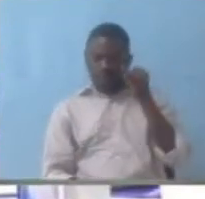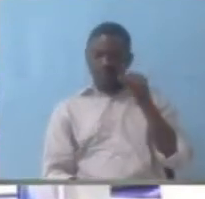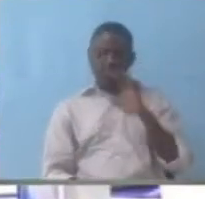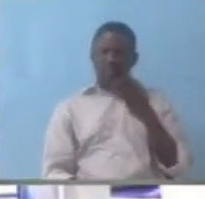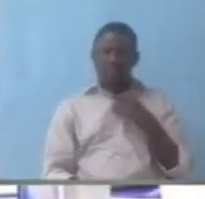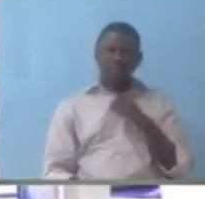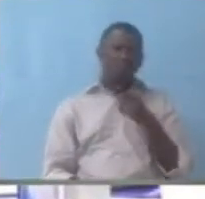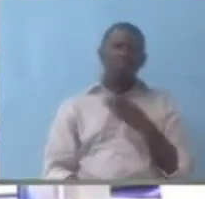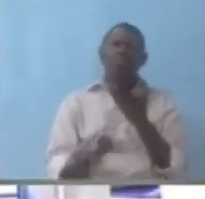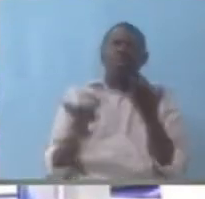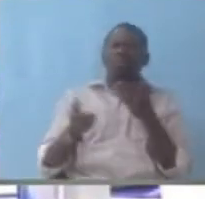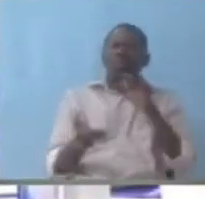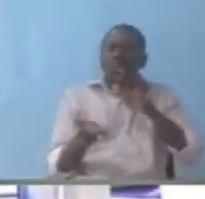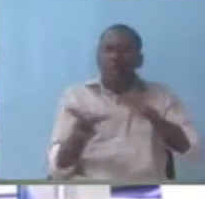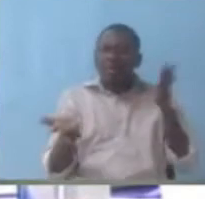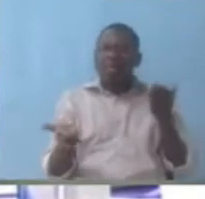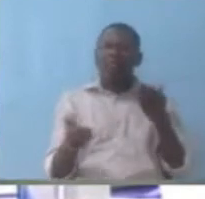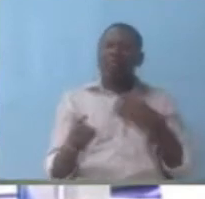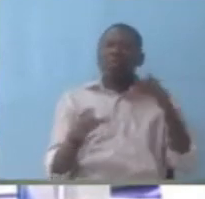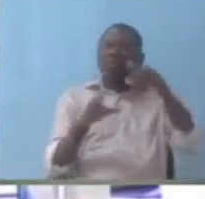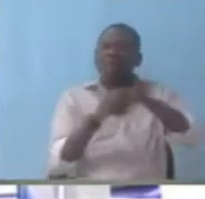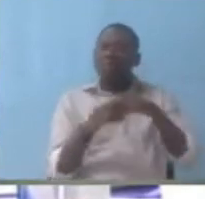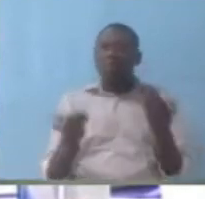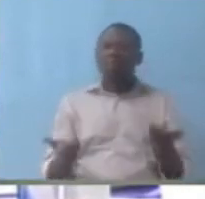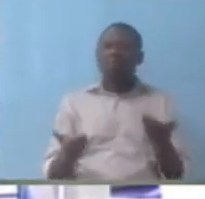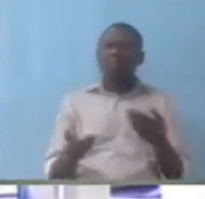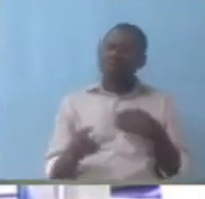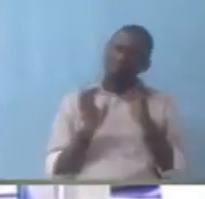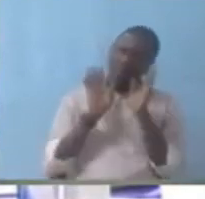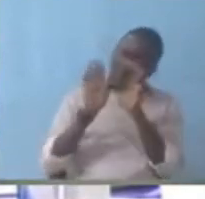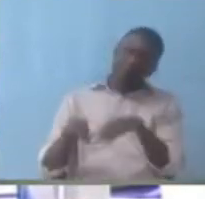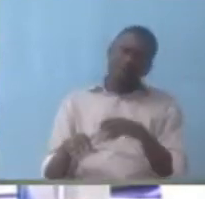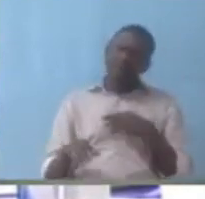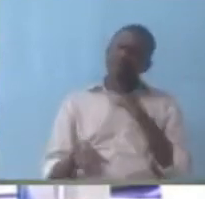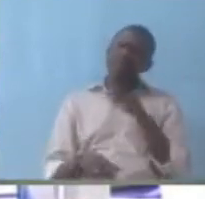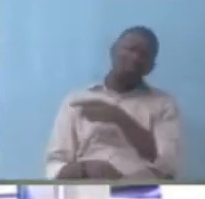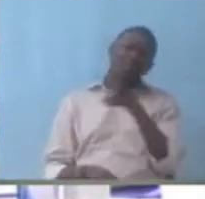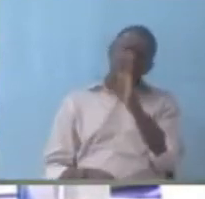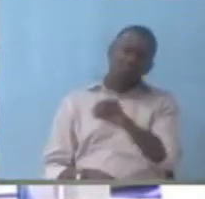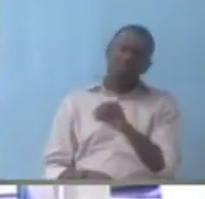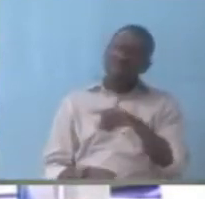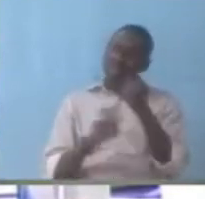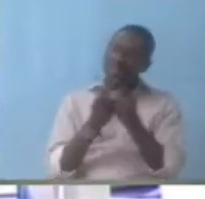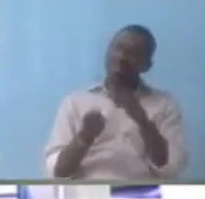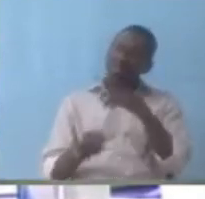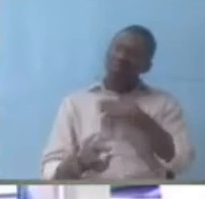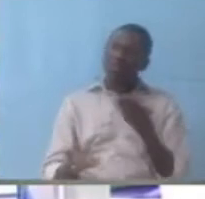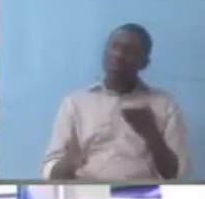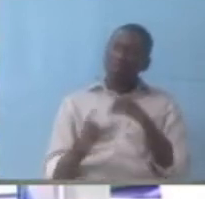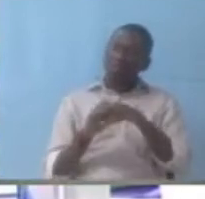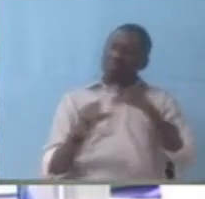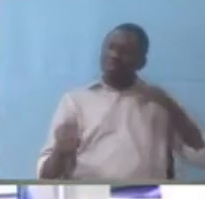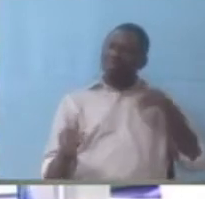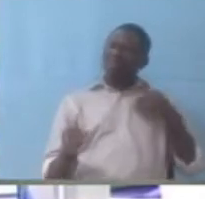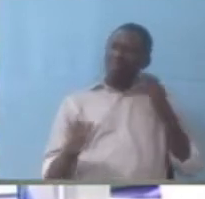hands by touching them. Just let them do what they're going to do. And tell a mirror lot, Emmanuel Dakala Nunje, for ye blow non did the union to see the ye fell,